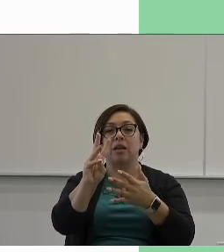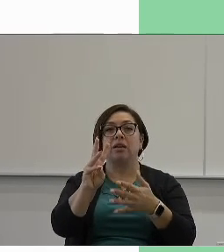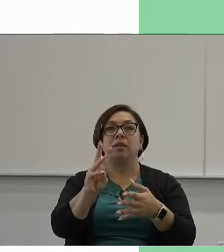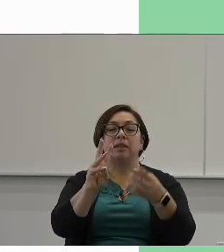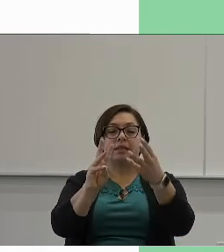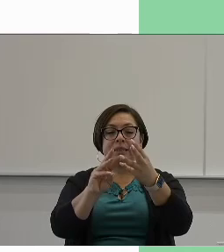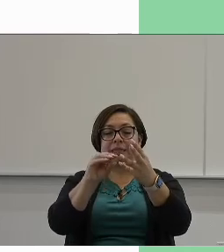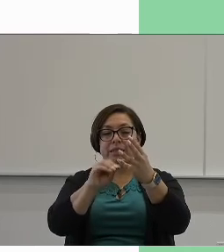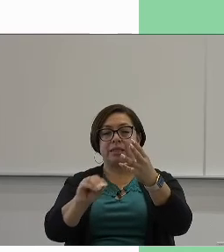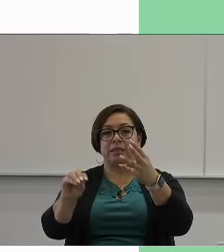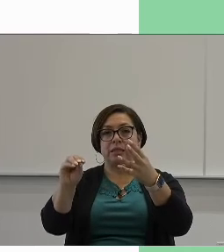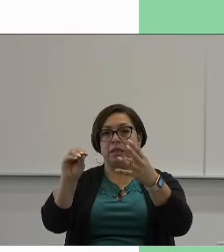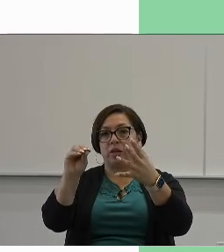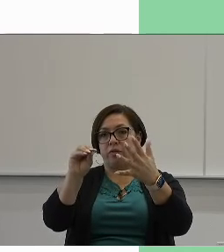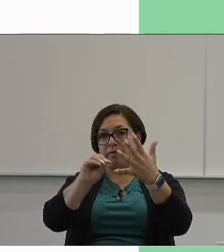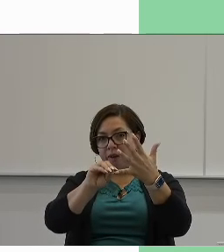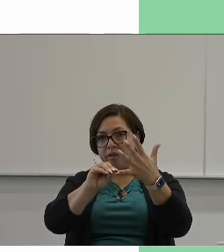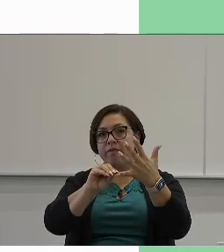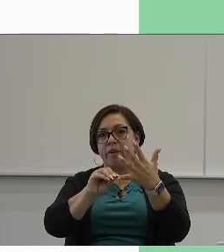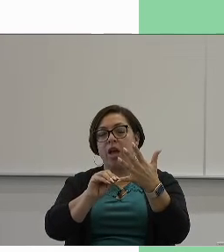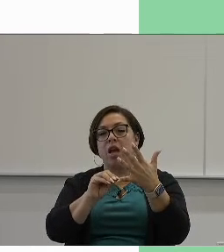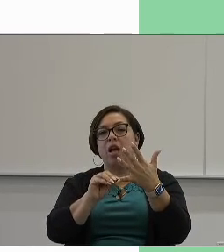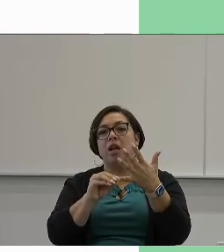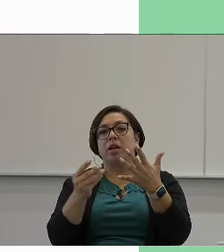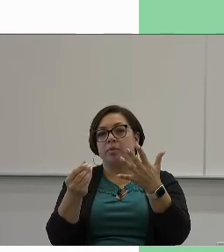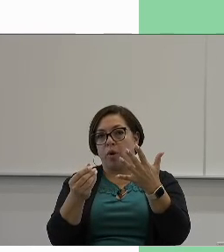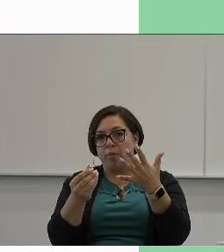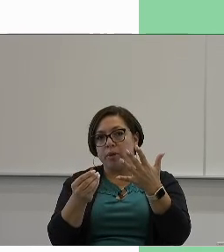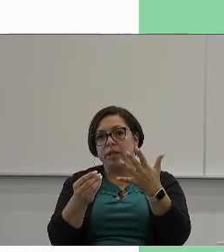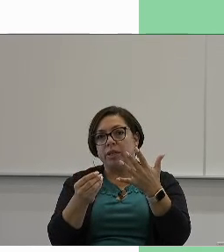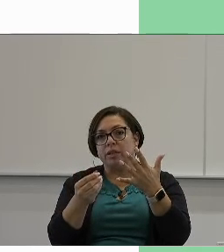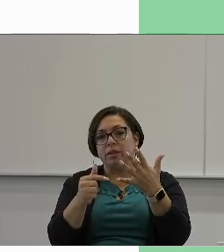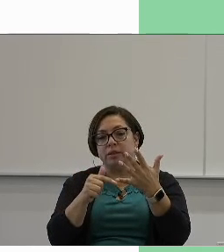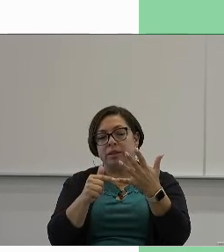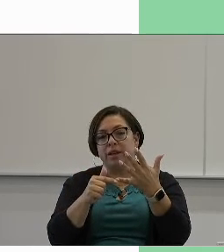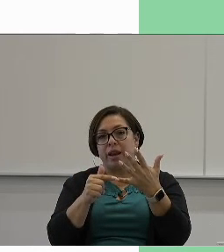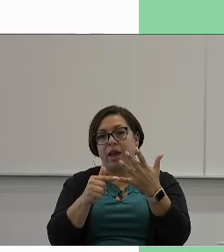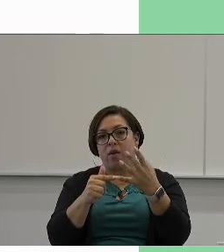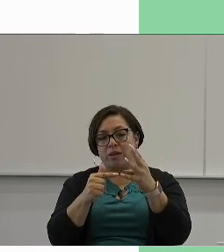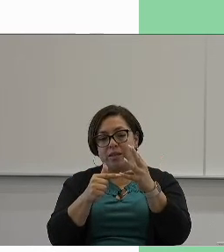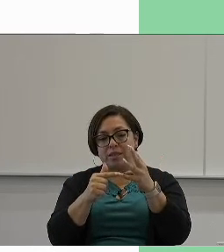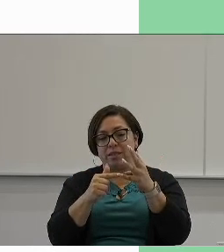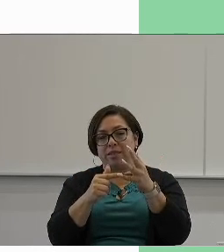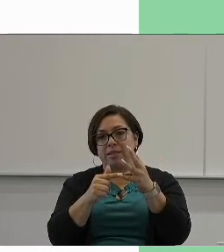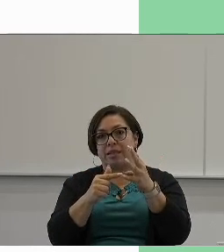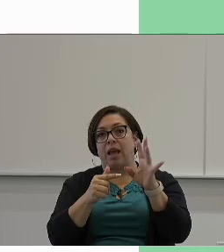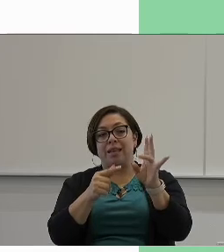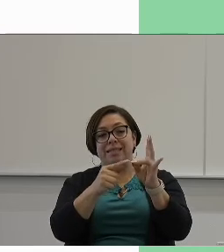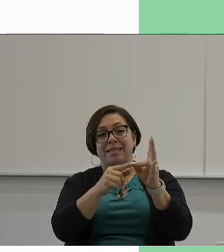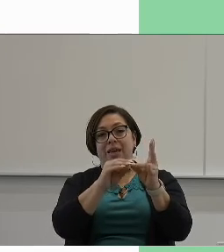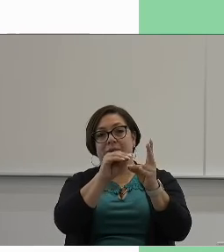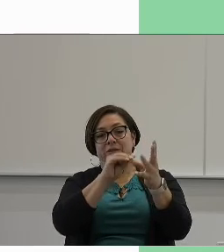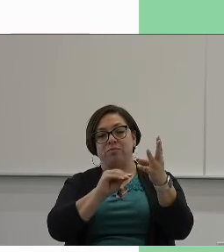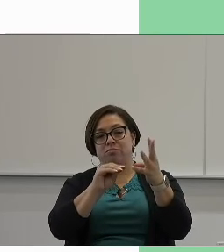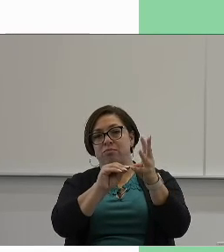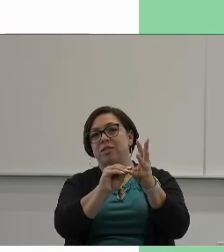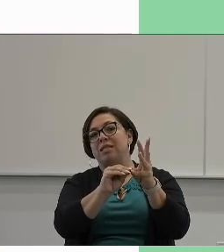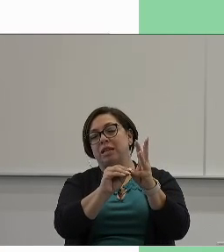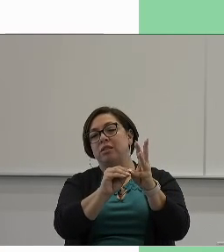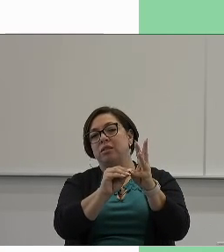And then because of that, District 6 is able to take on a little bit more of the territory out of District 7. And